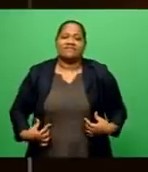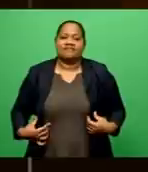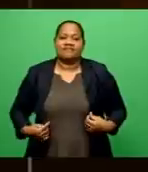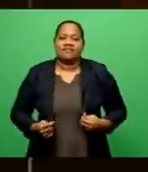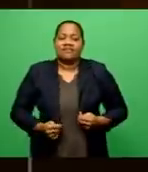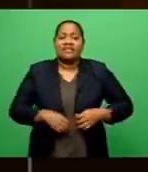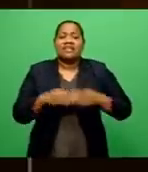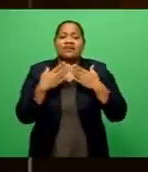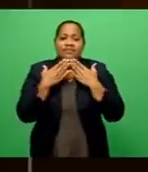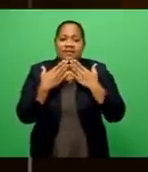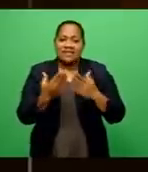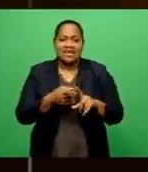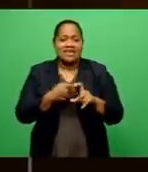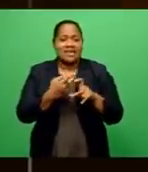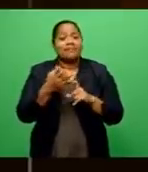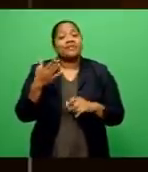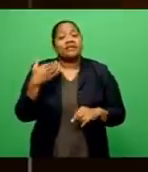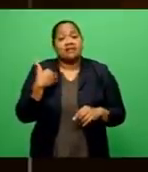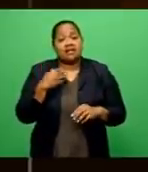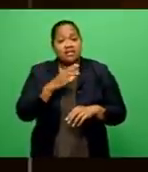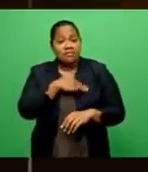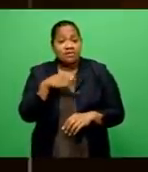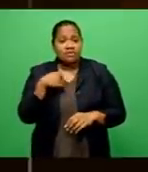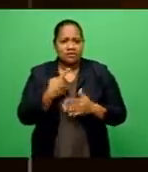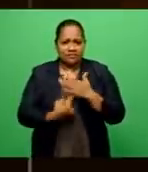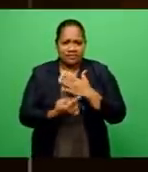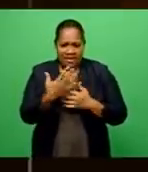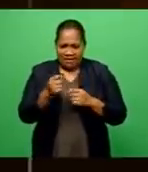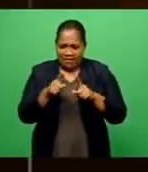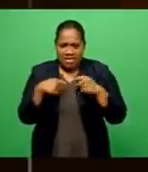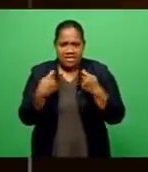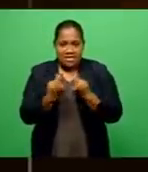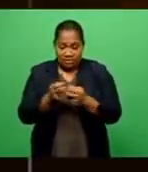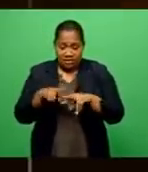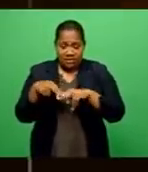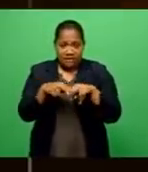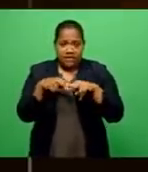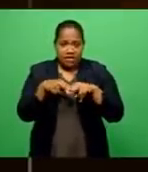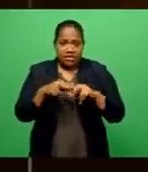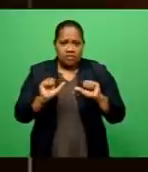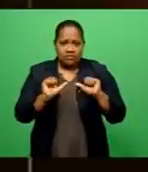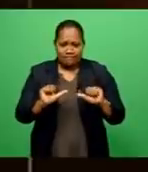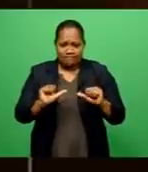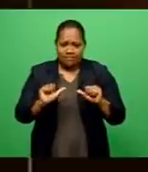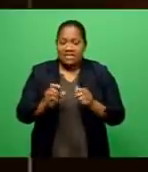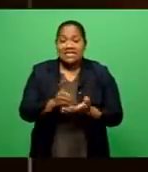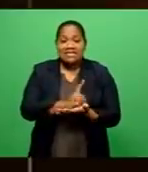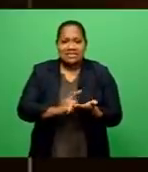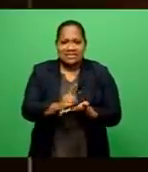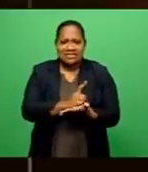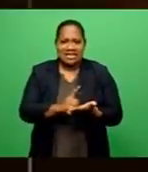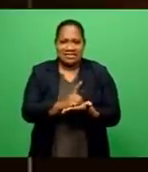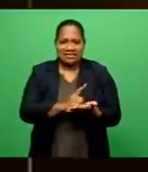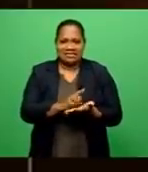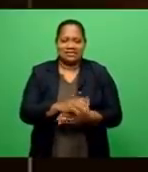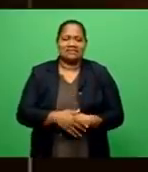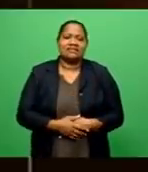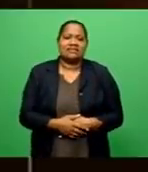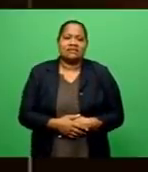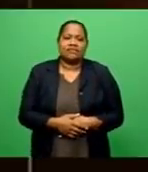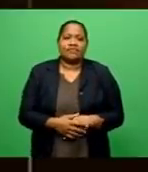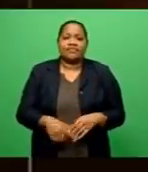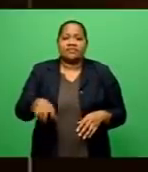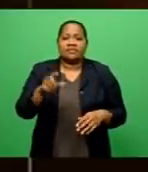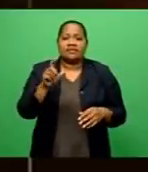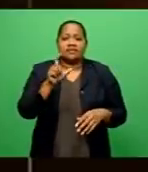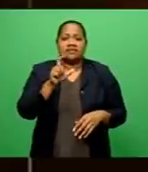Naka Kelly, the Health Ministry has activated teams around Fiji to prevent any disease outbreaks in the wake of Tropical Cyclone Yasa.